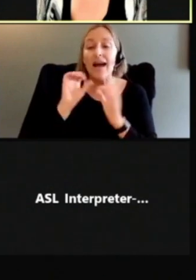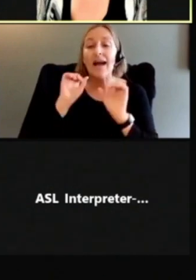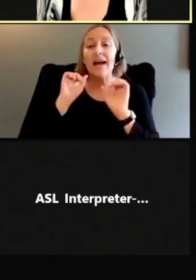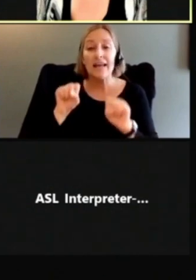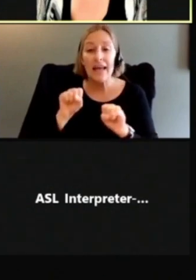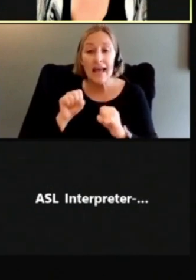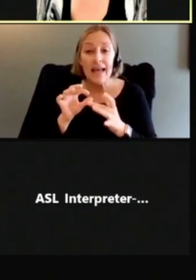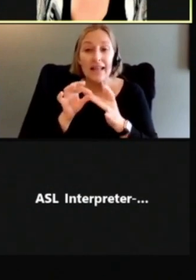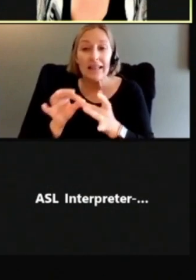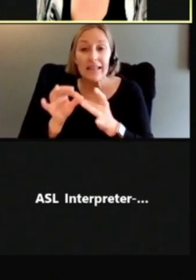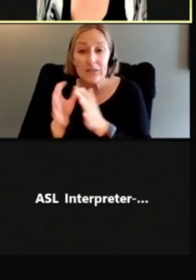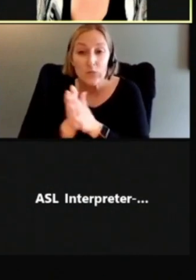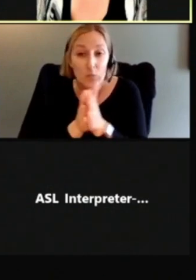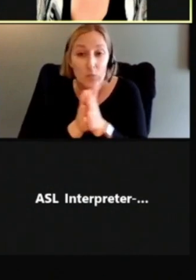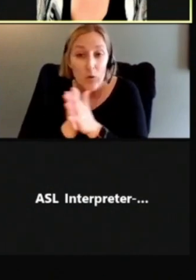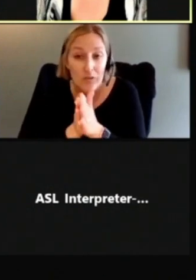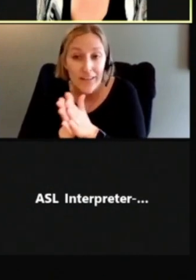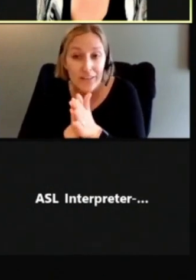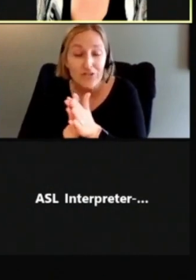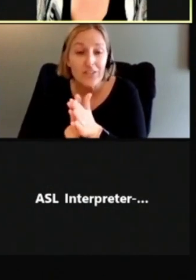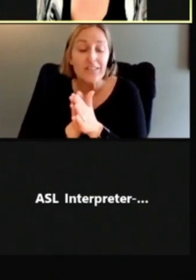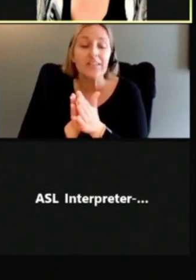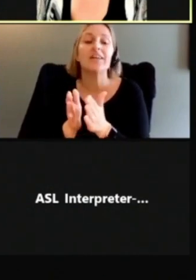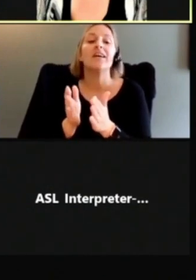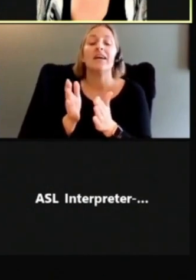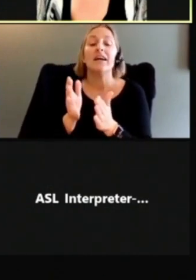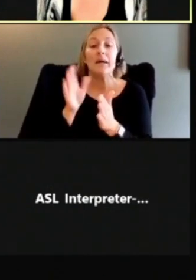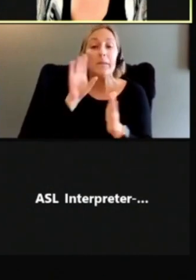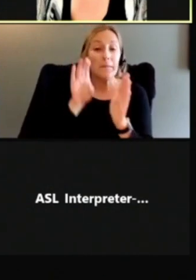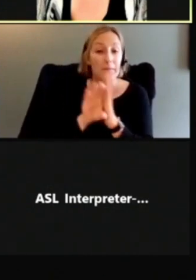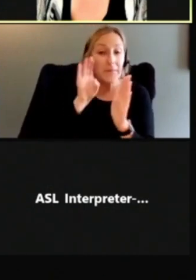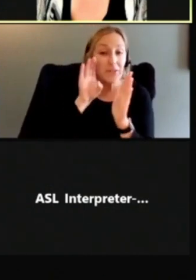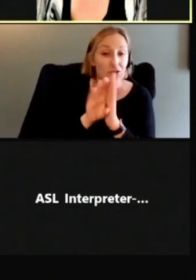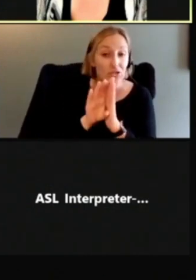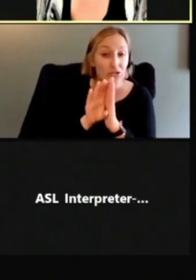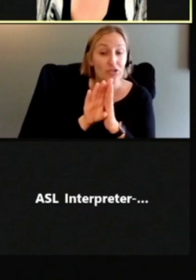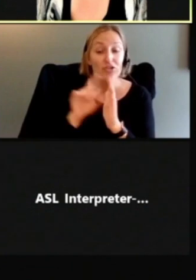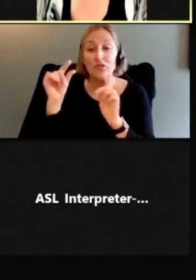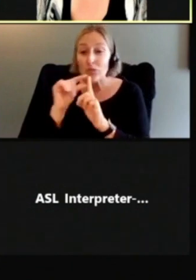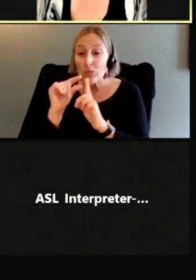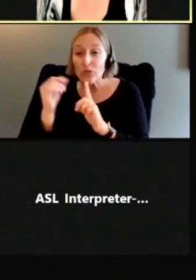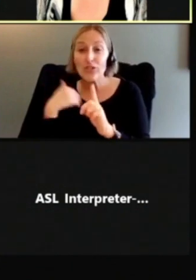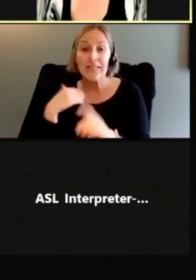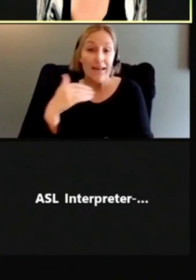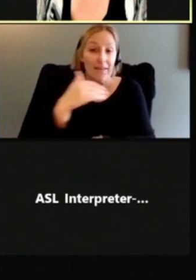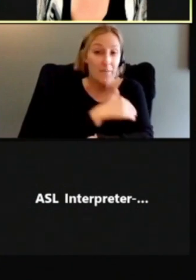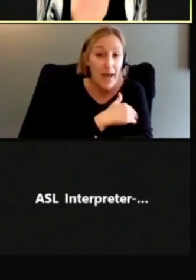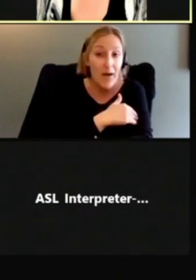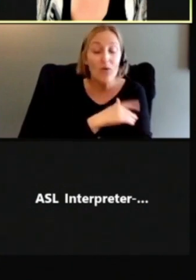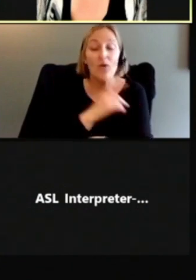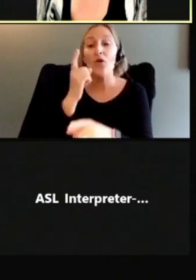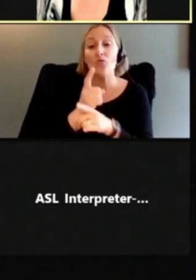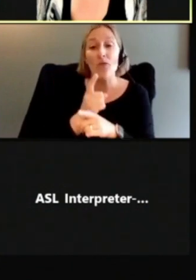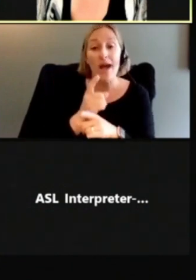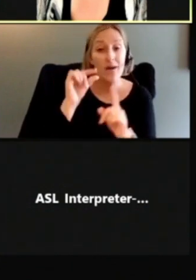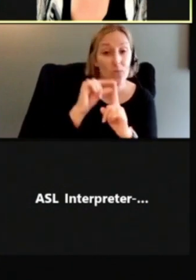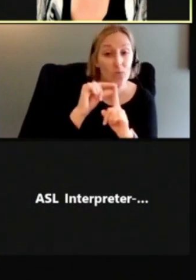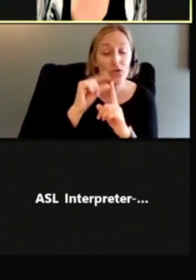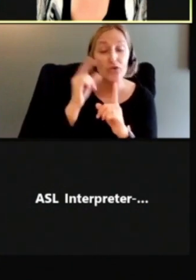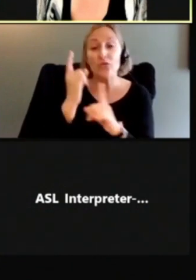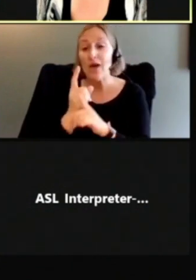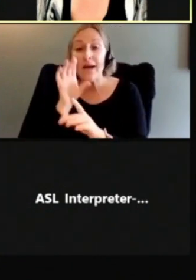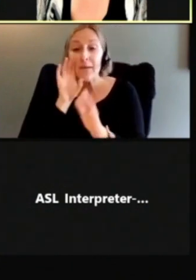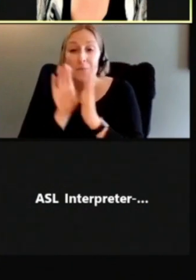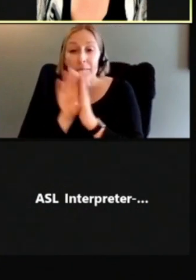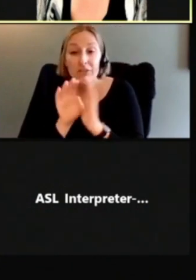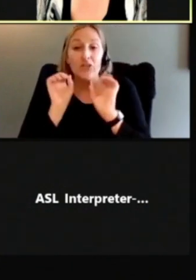motivation. Images have power and words have power. The right words and the right images can help guide a